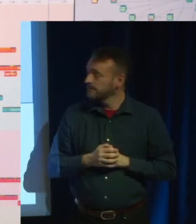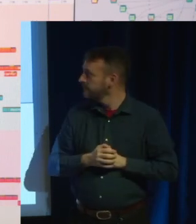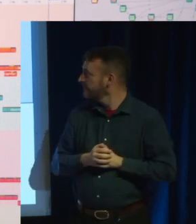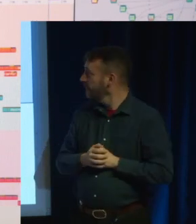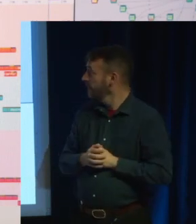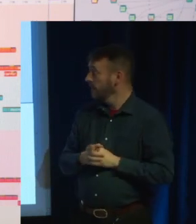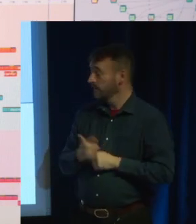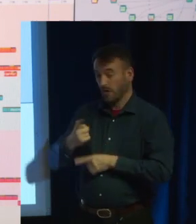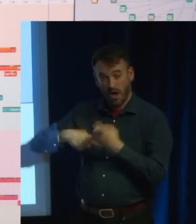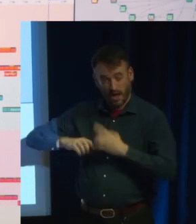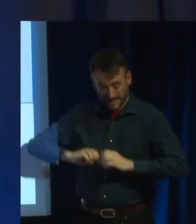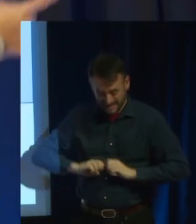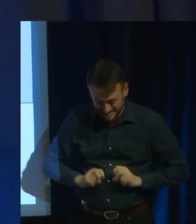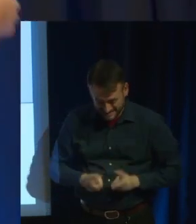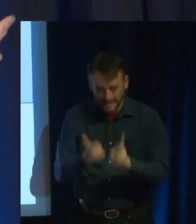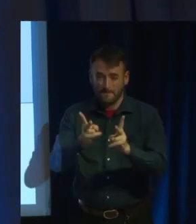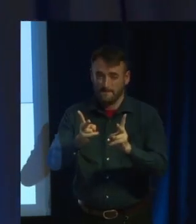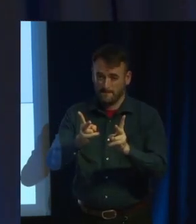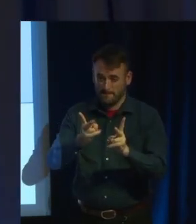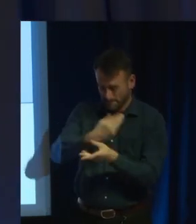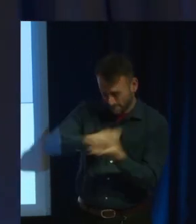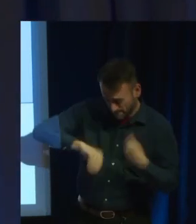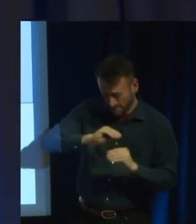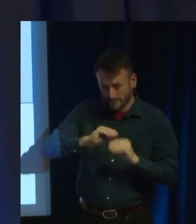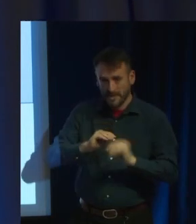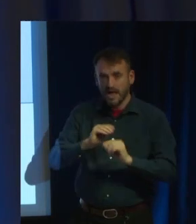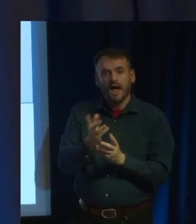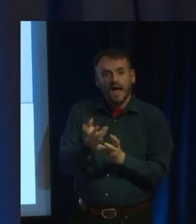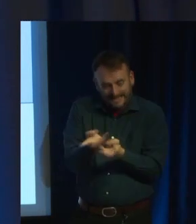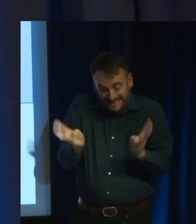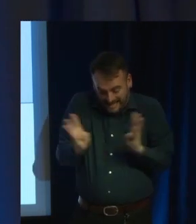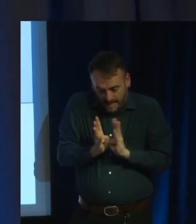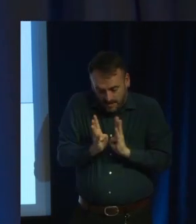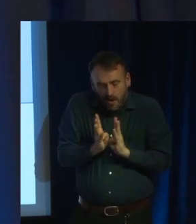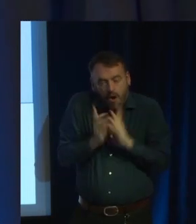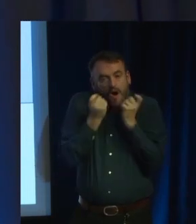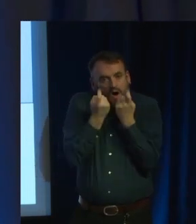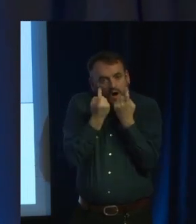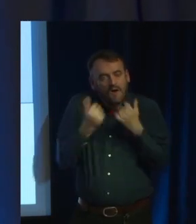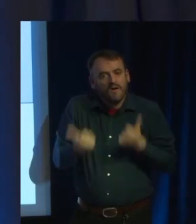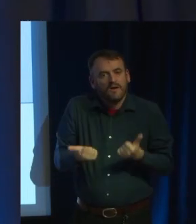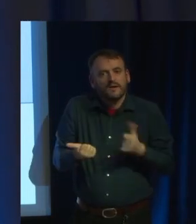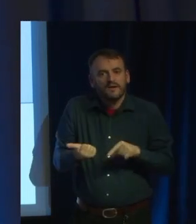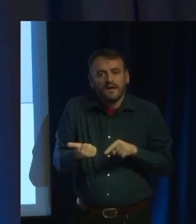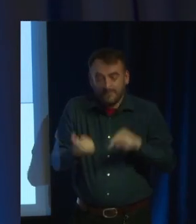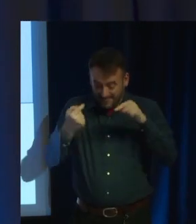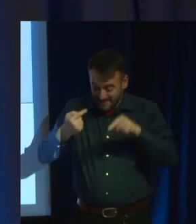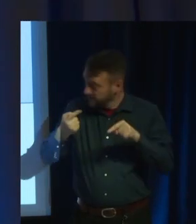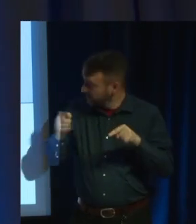But that's because we all worked in this and we got it. But how do you present something like this to